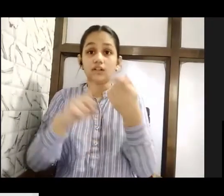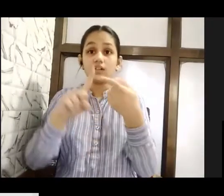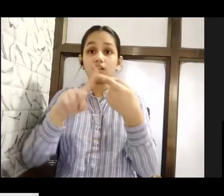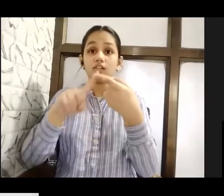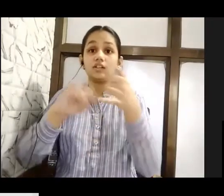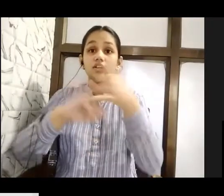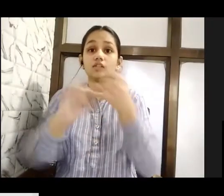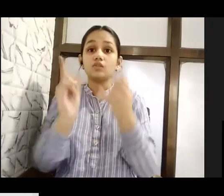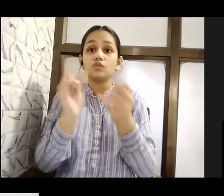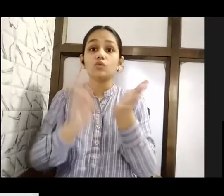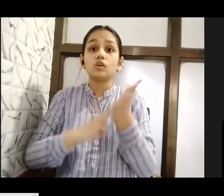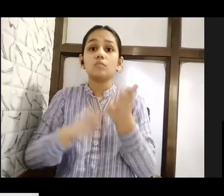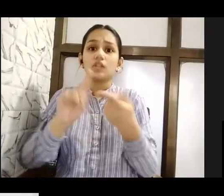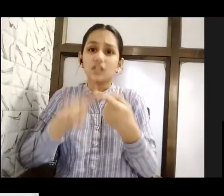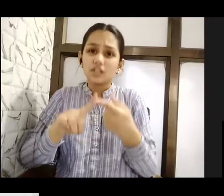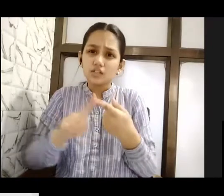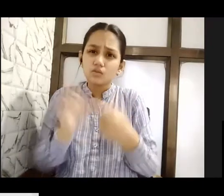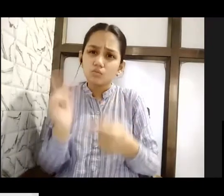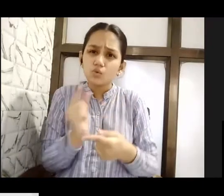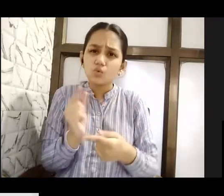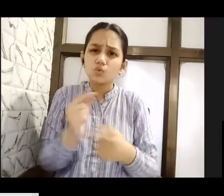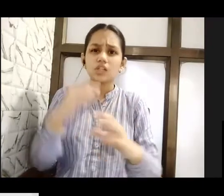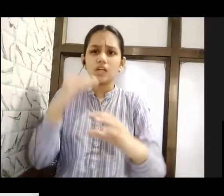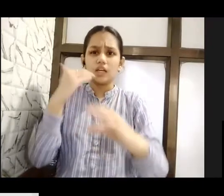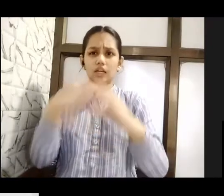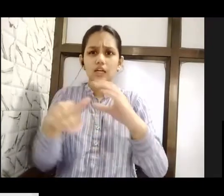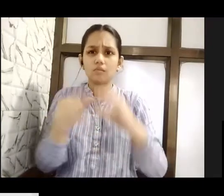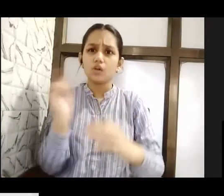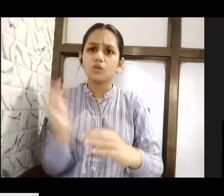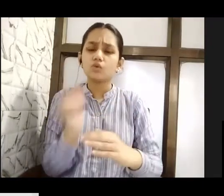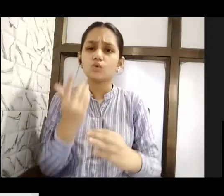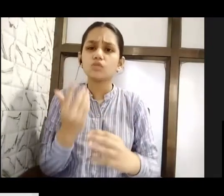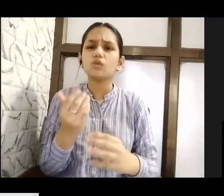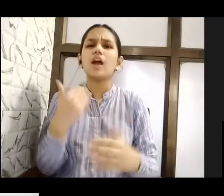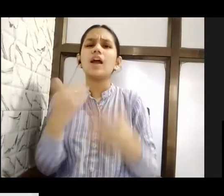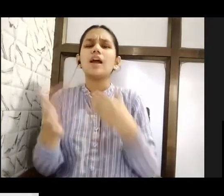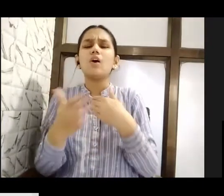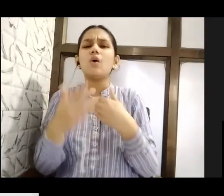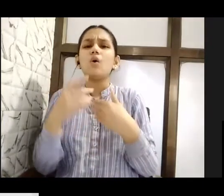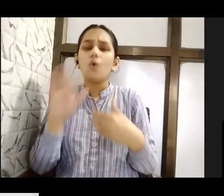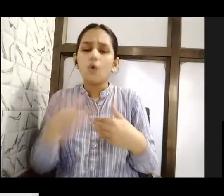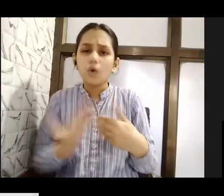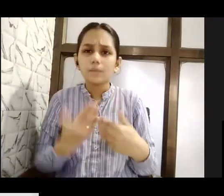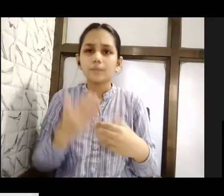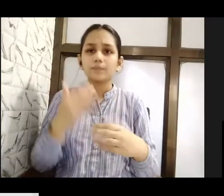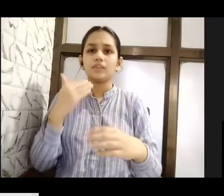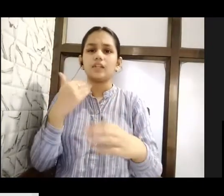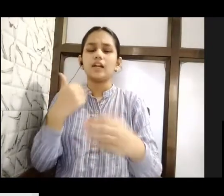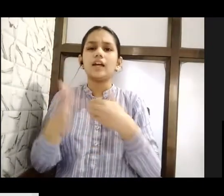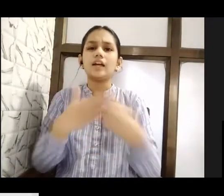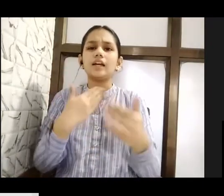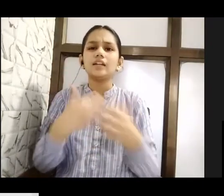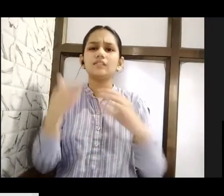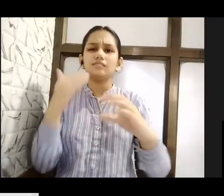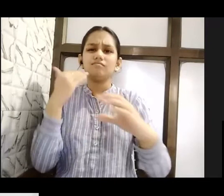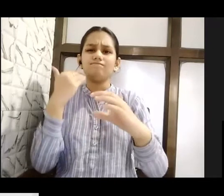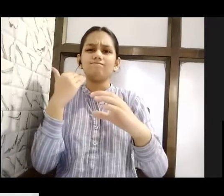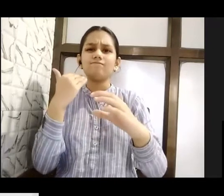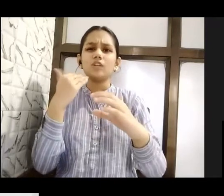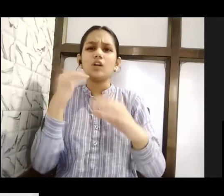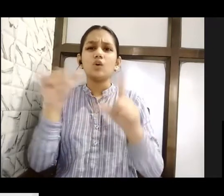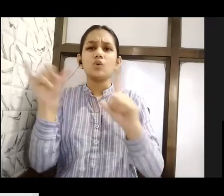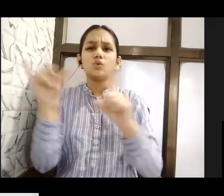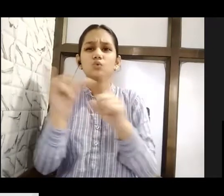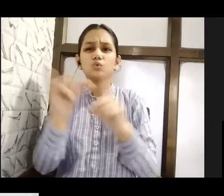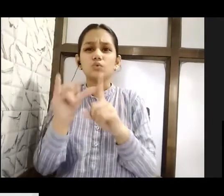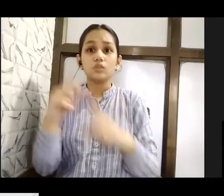email. If I want to put out my video and become a YouTuber, I have to use the video and put it.